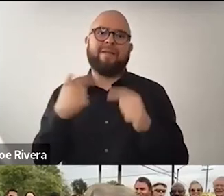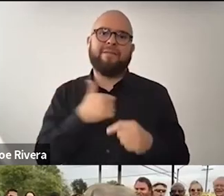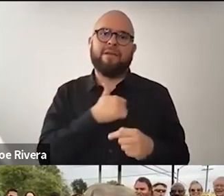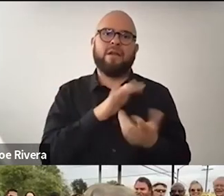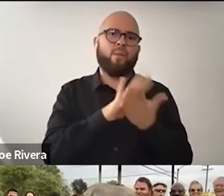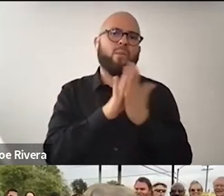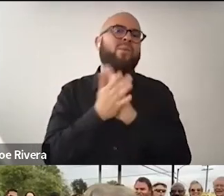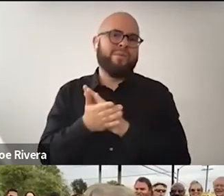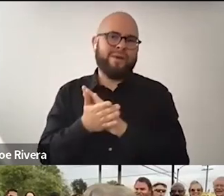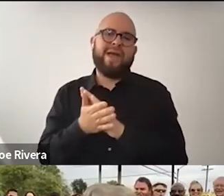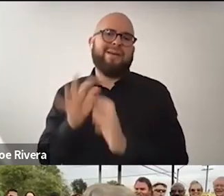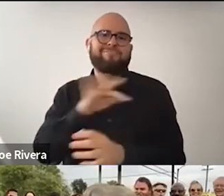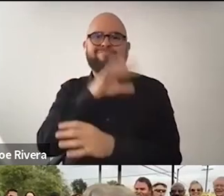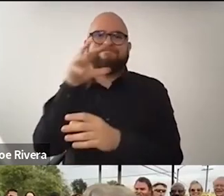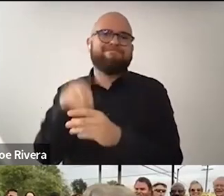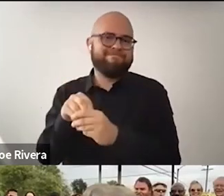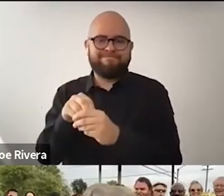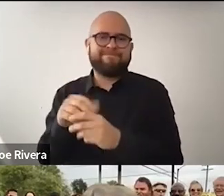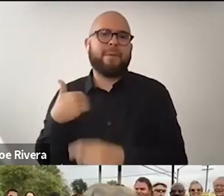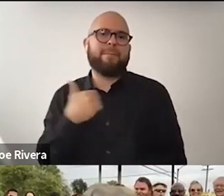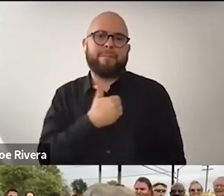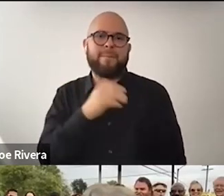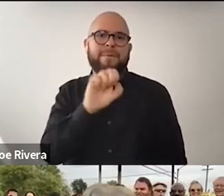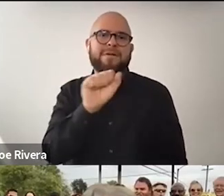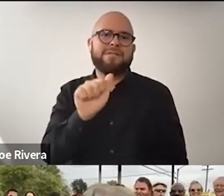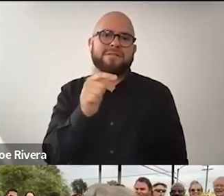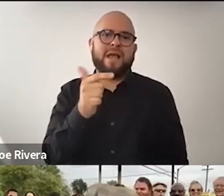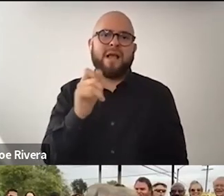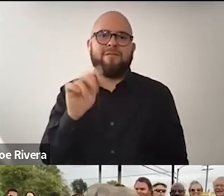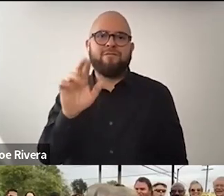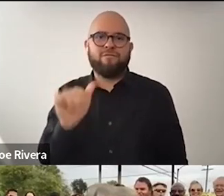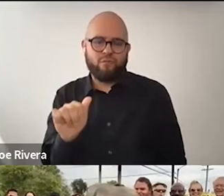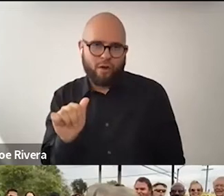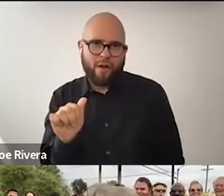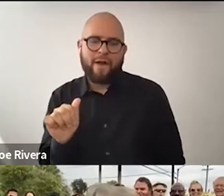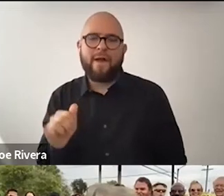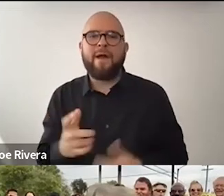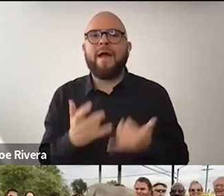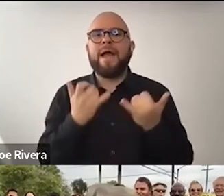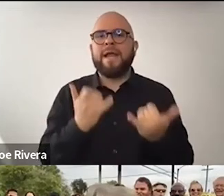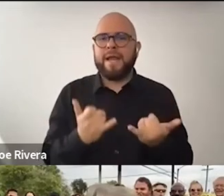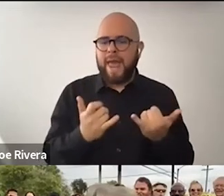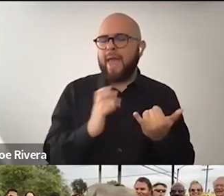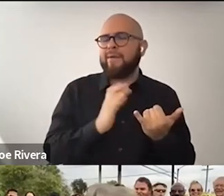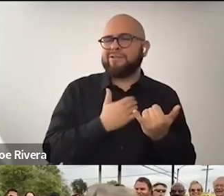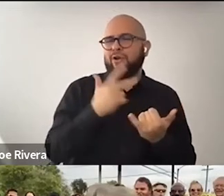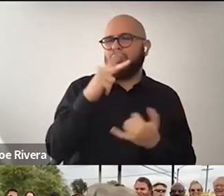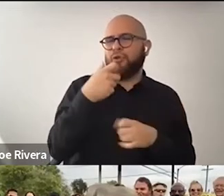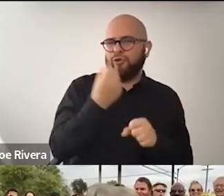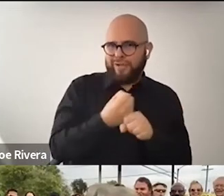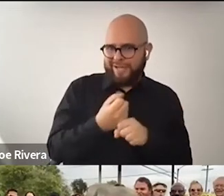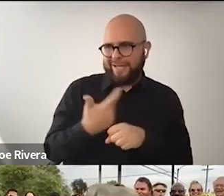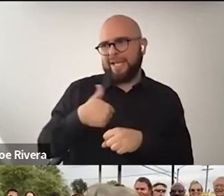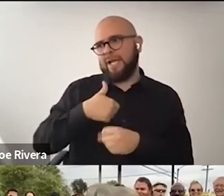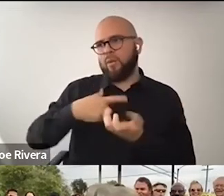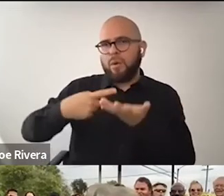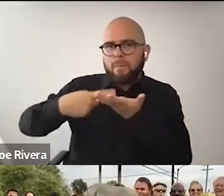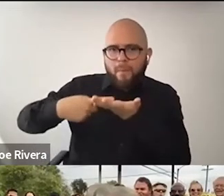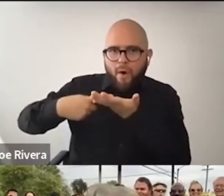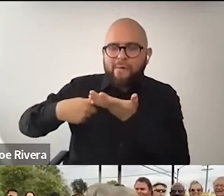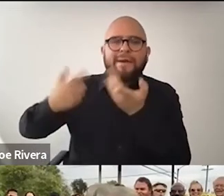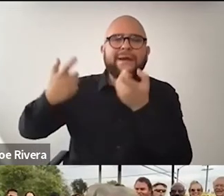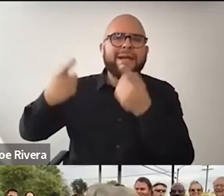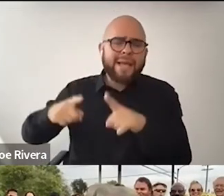And now we're into our third year and we are doing bargaining again. And so far, it's been a pleasant experience. There hasn't been a lot